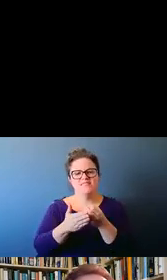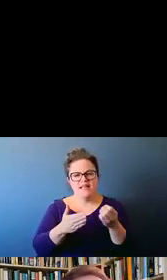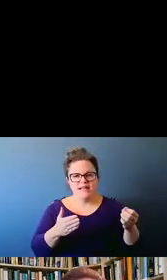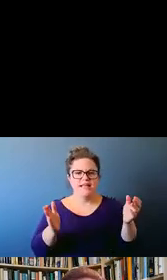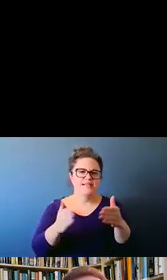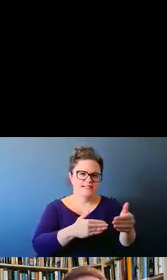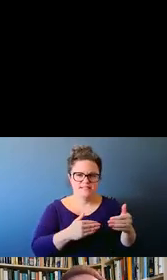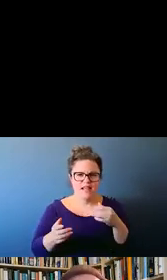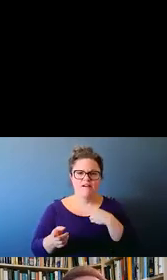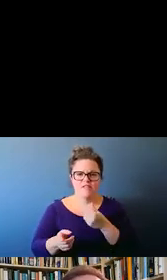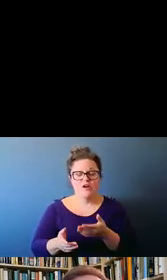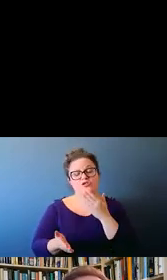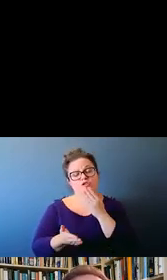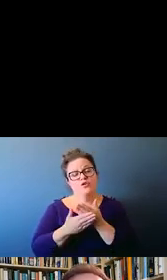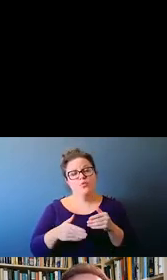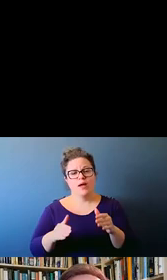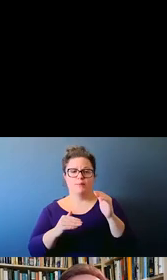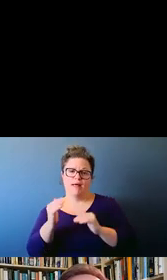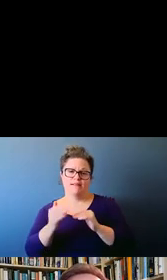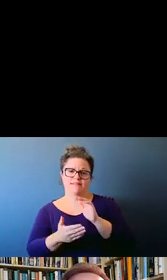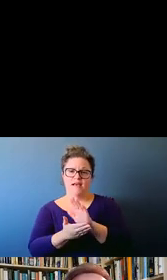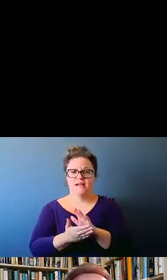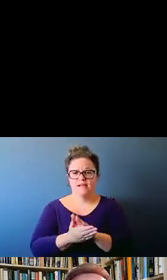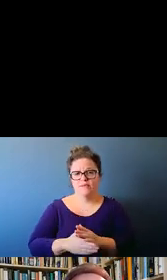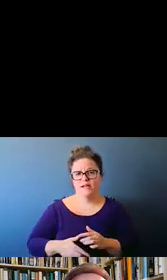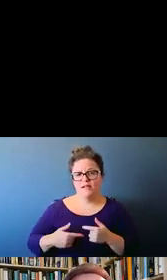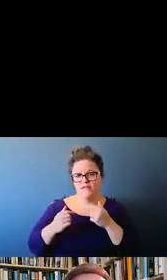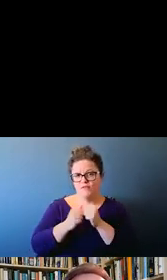your academic life with your mental health needs